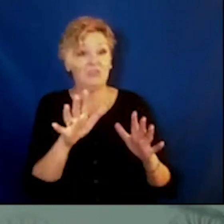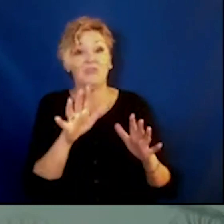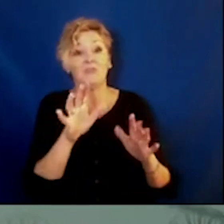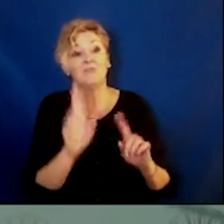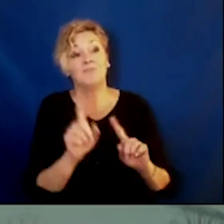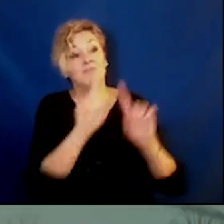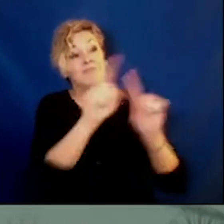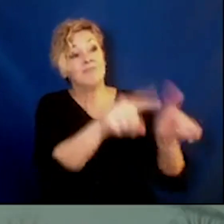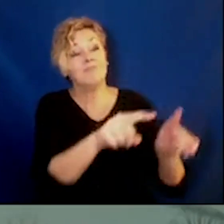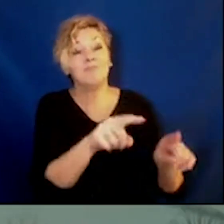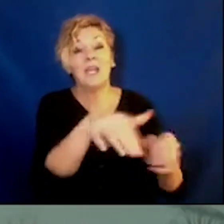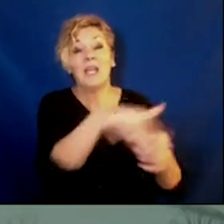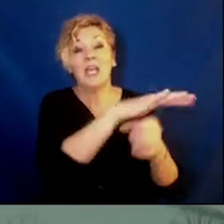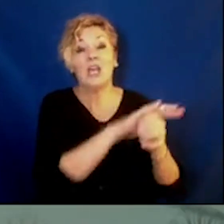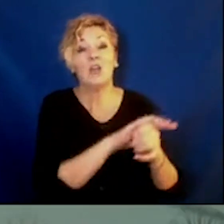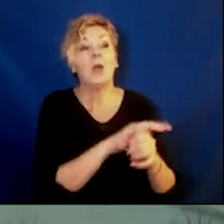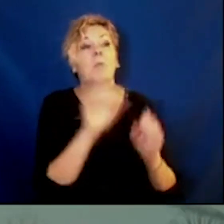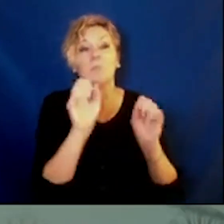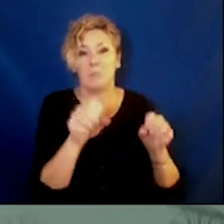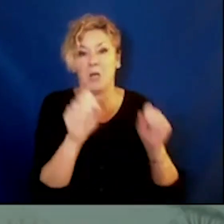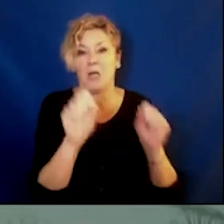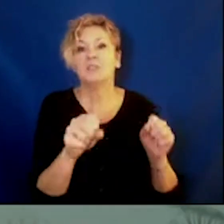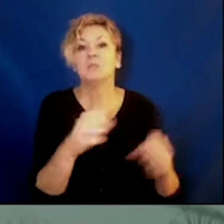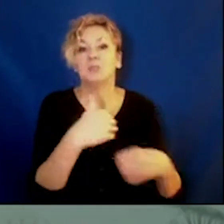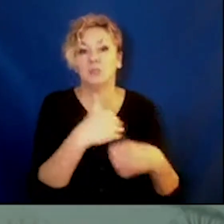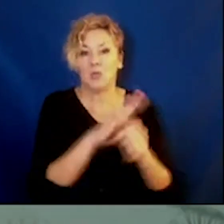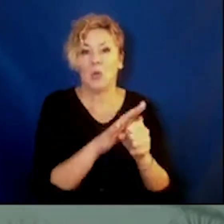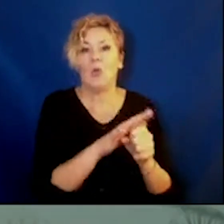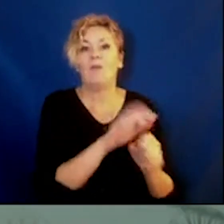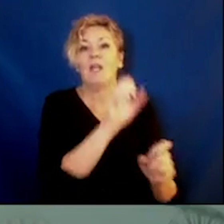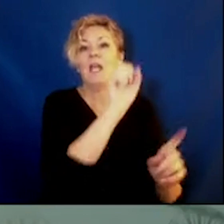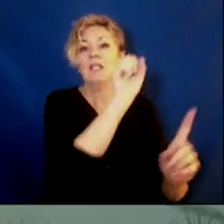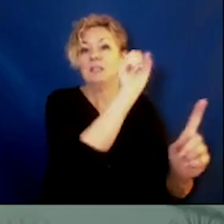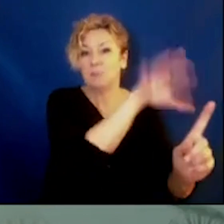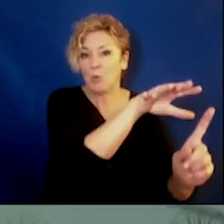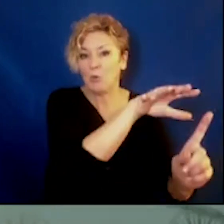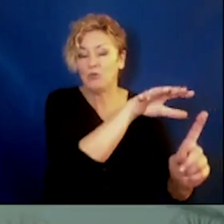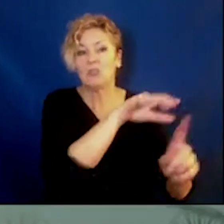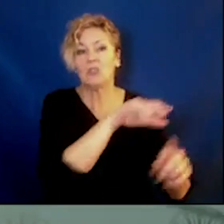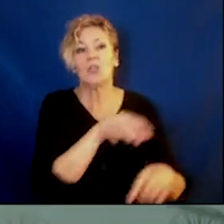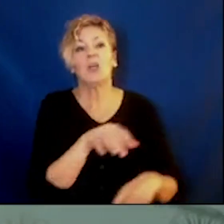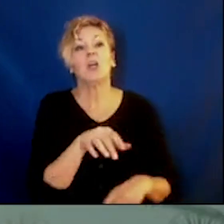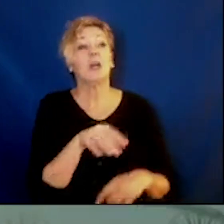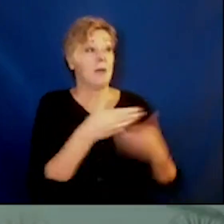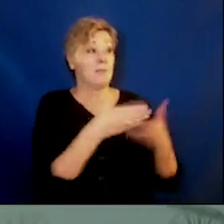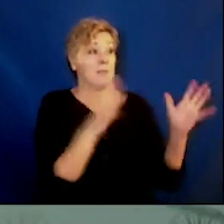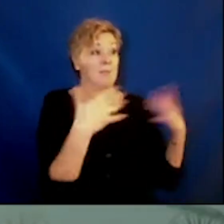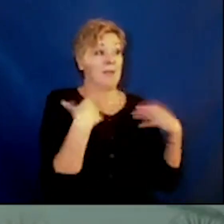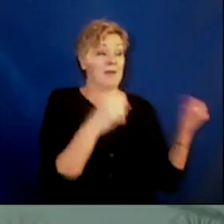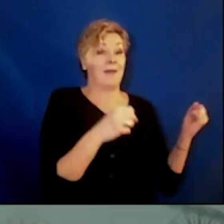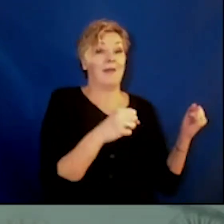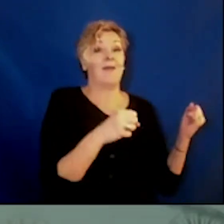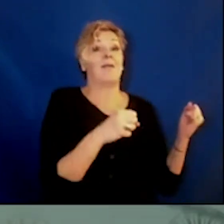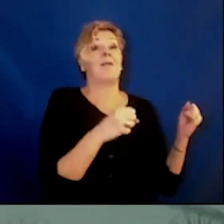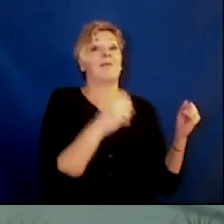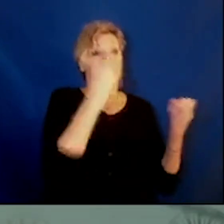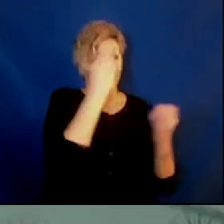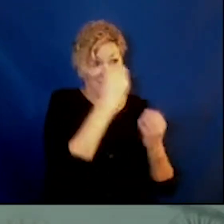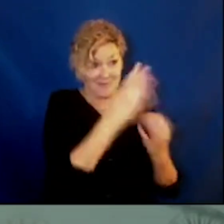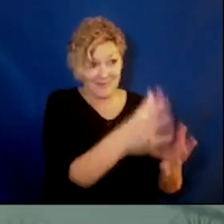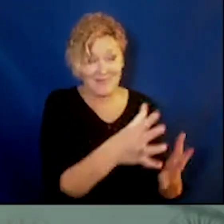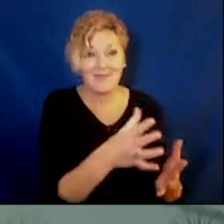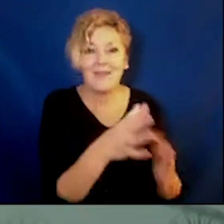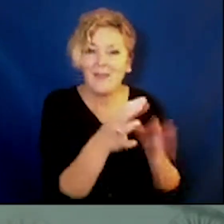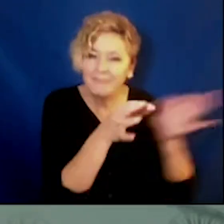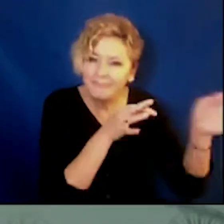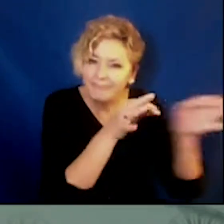that contact was, how close that contact was, when it occurred, and what they need to do about it. So one of our challenges